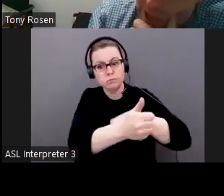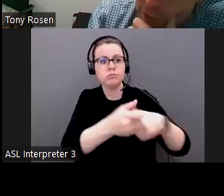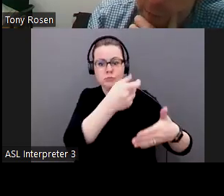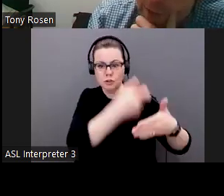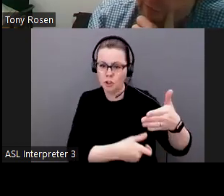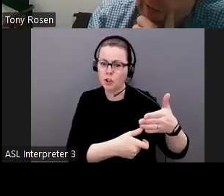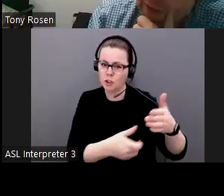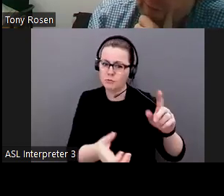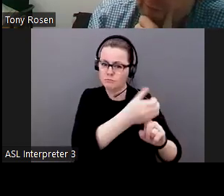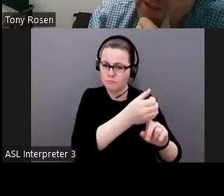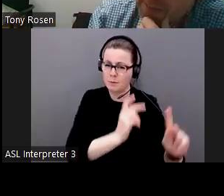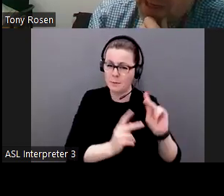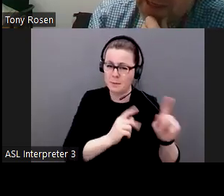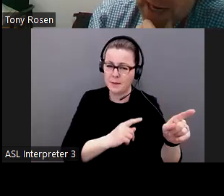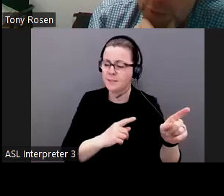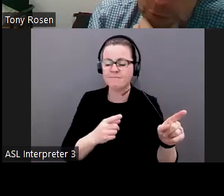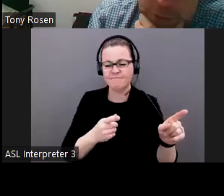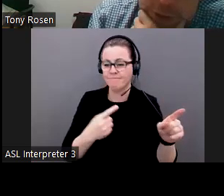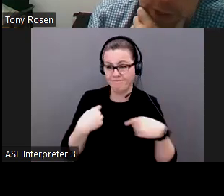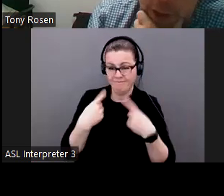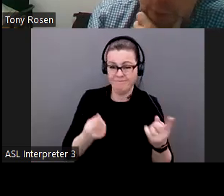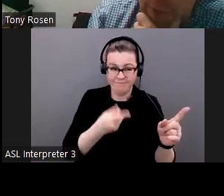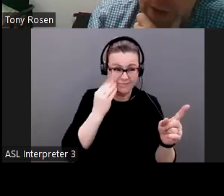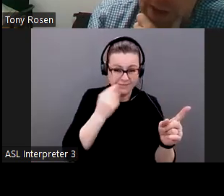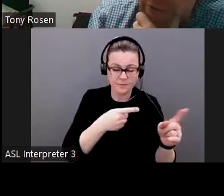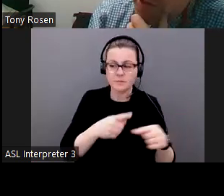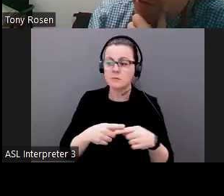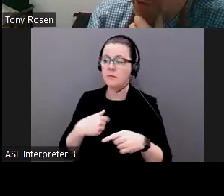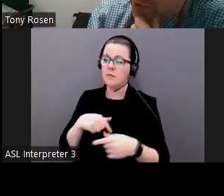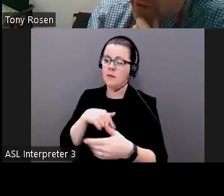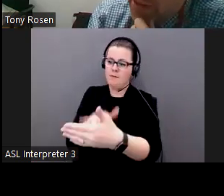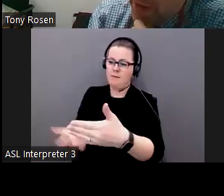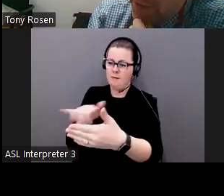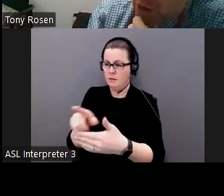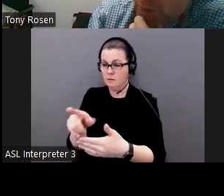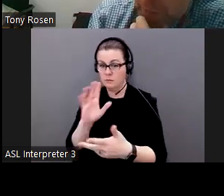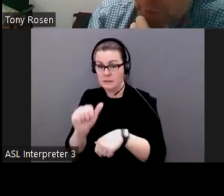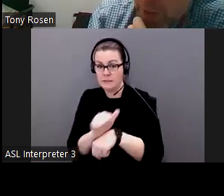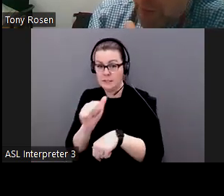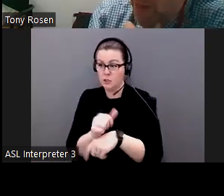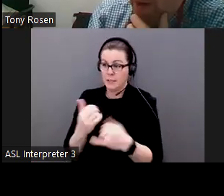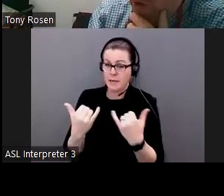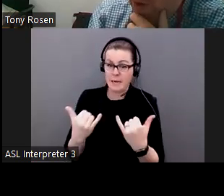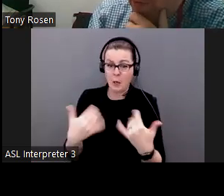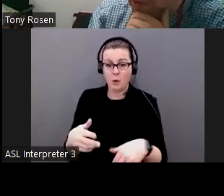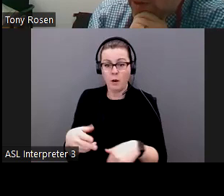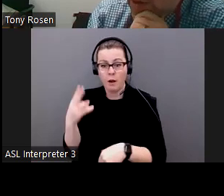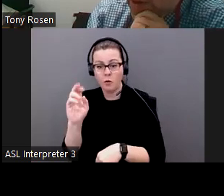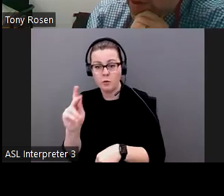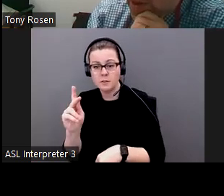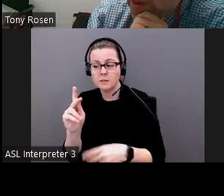We evaluate whether the victim is in immediate danger and whether interventions to ensure their safety are appropriate, whether that